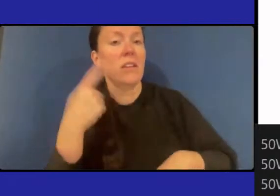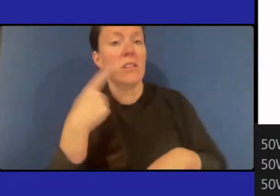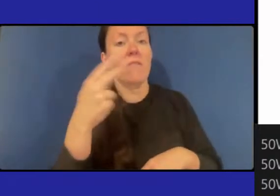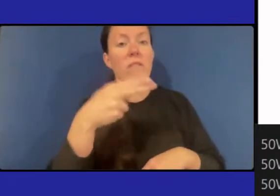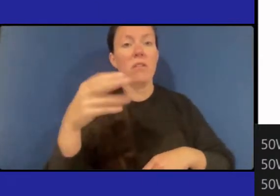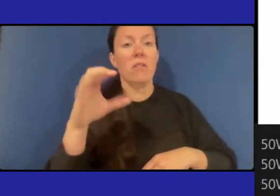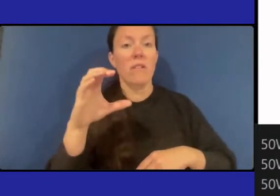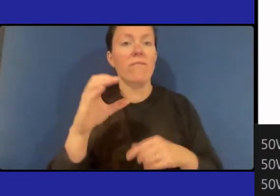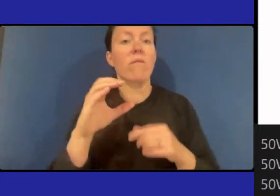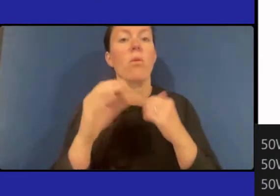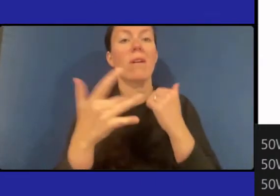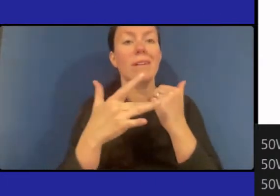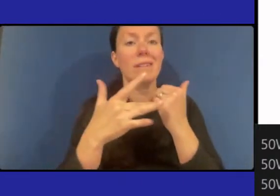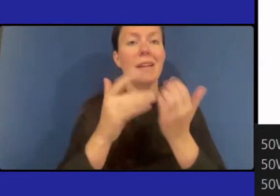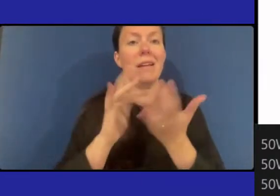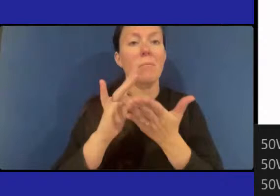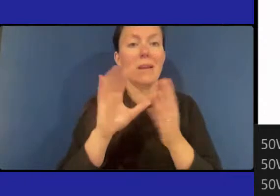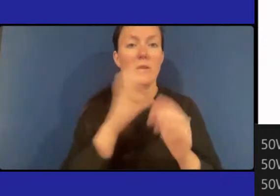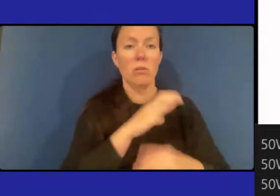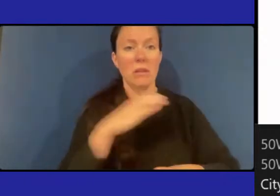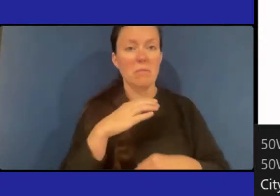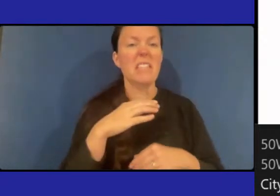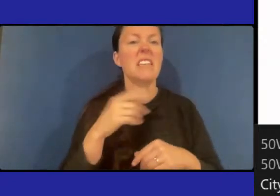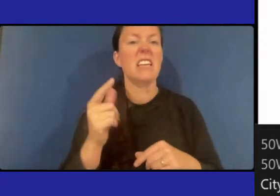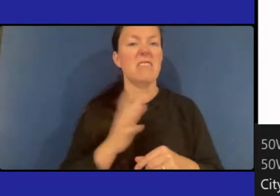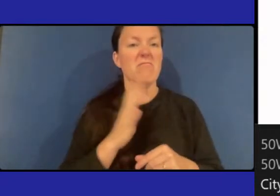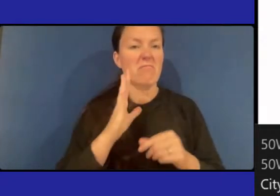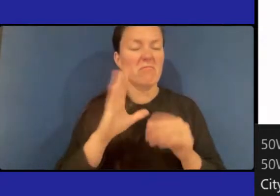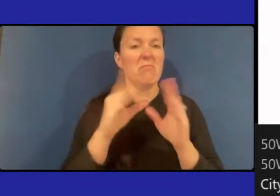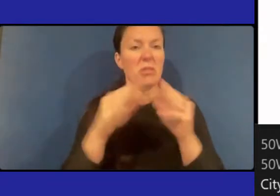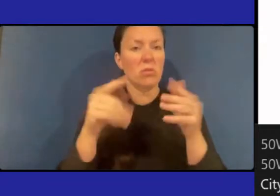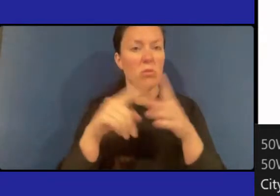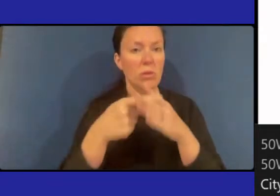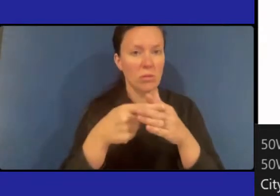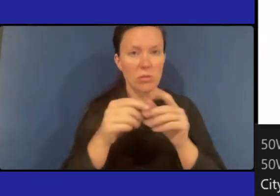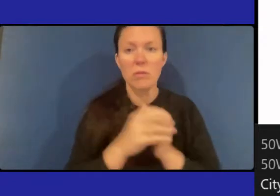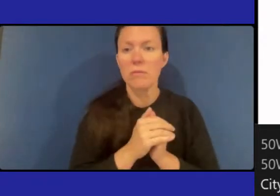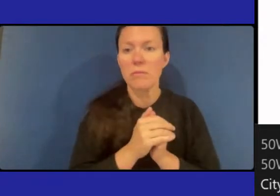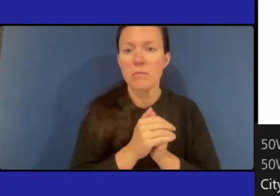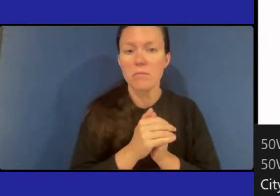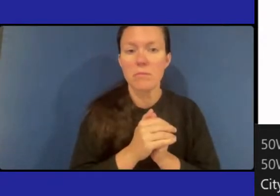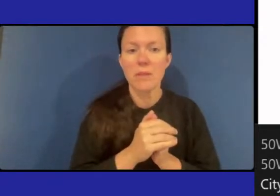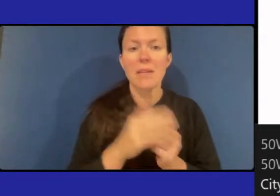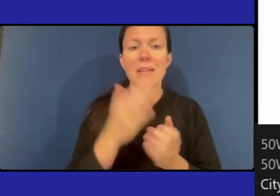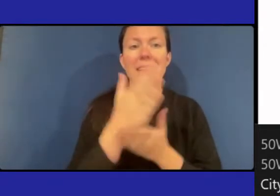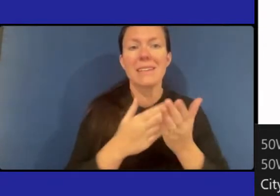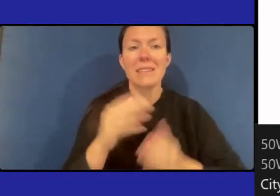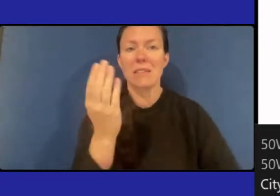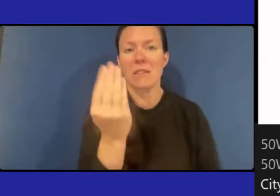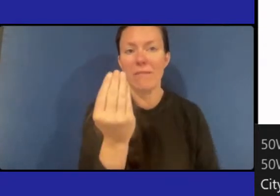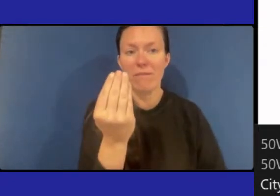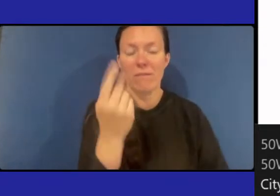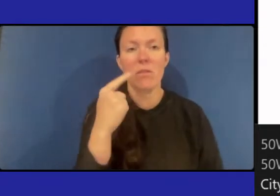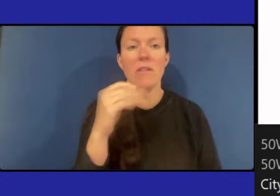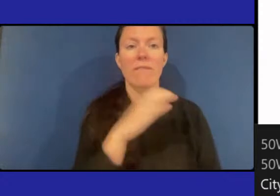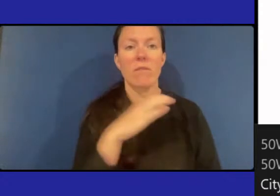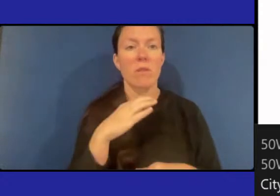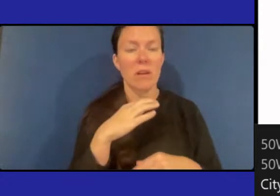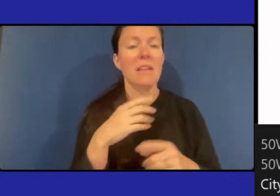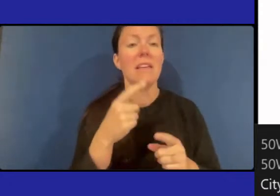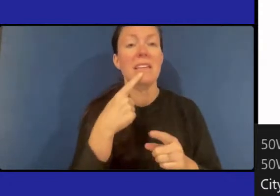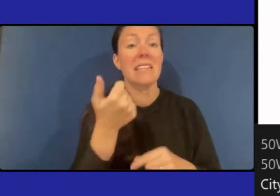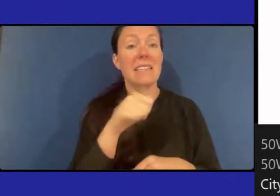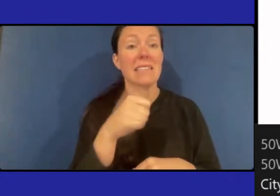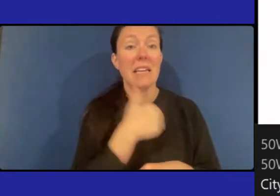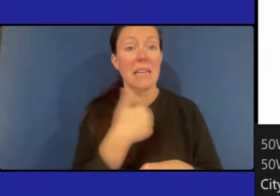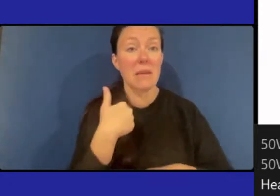Committee. Today's meeting is officially called to order. Bylaws Section 14 on committee attendance. If any member of